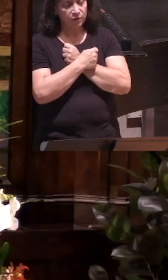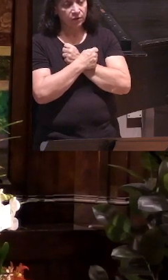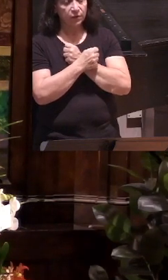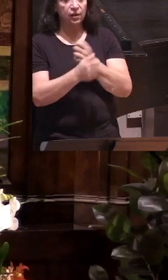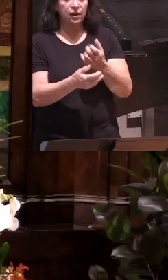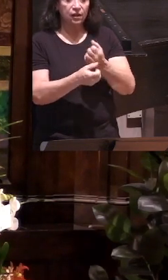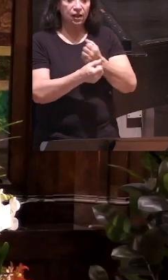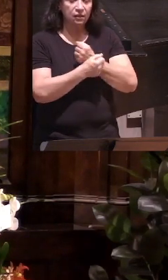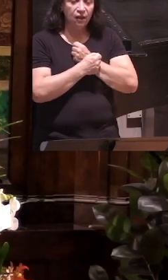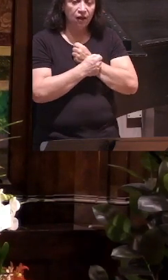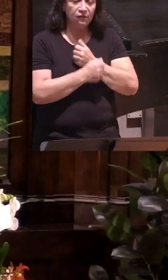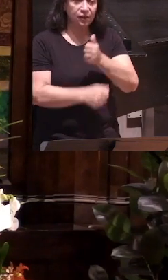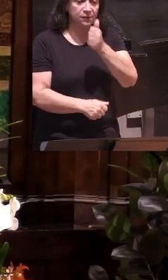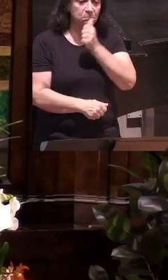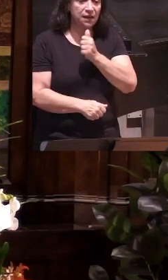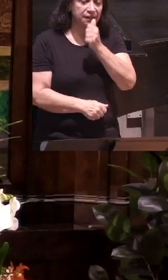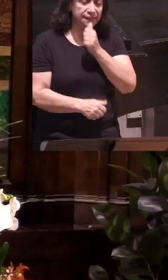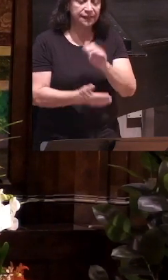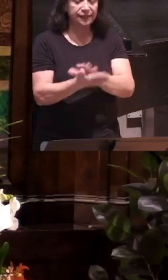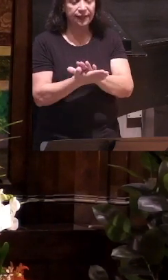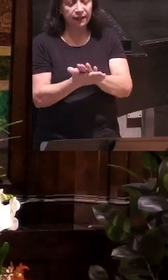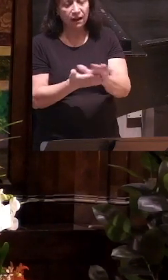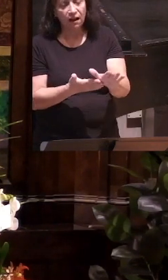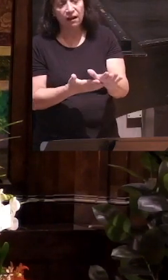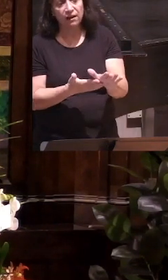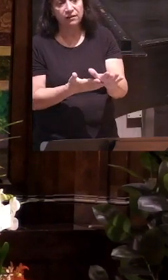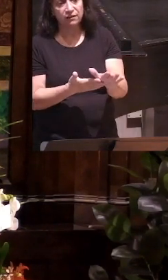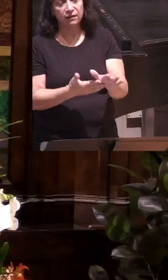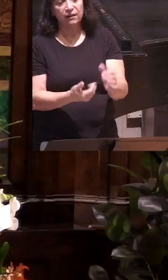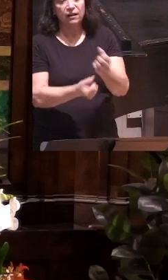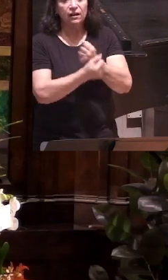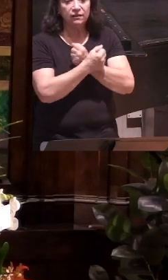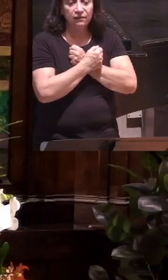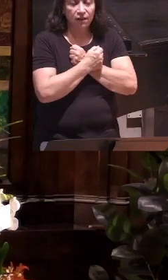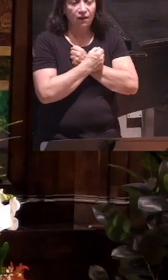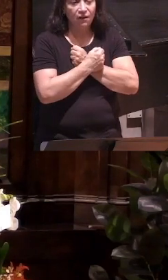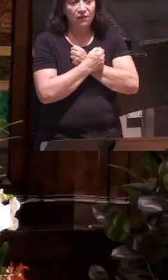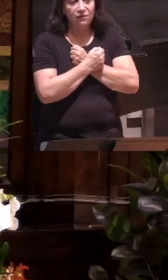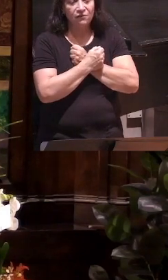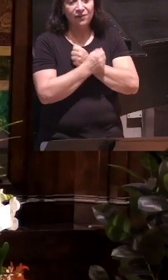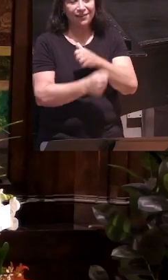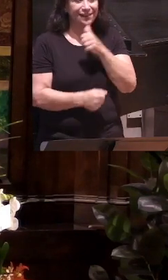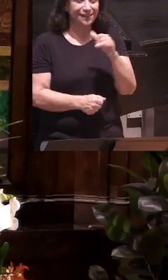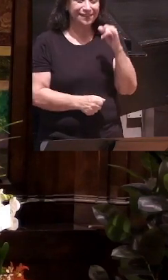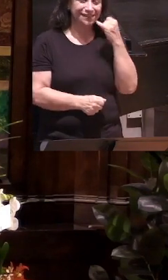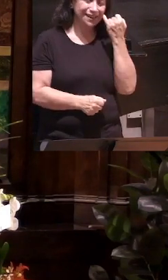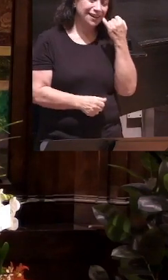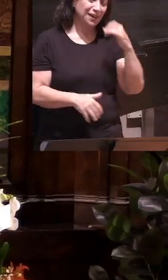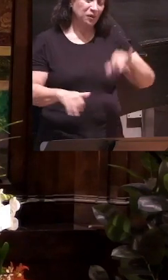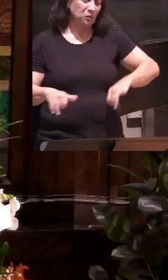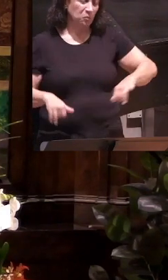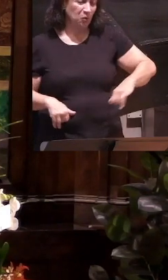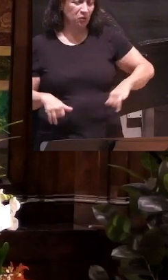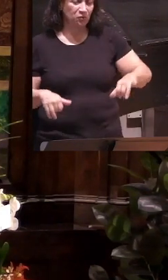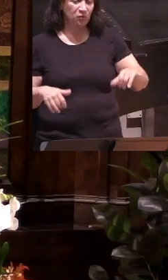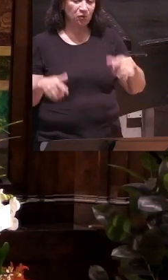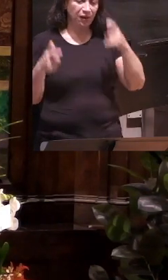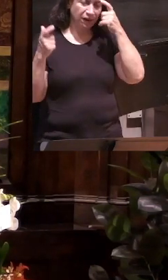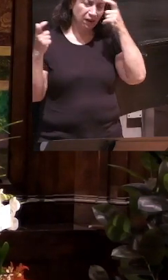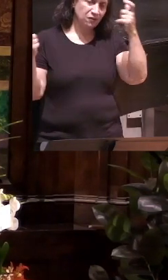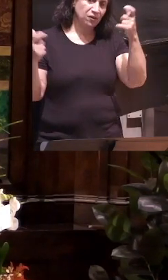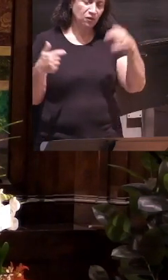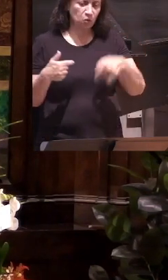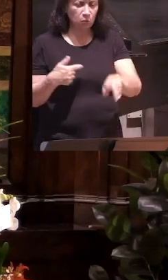of a love that is patient and kind, of a love that isn't envious or boastful